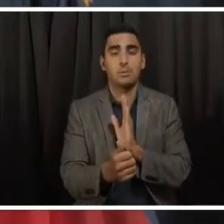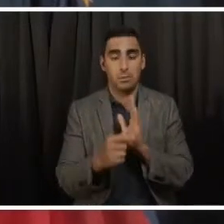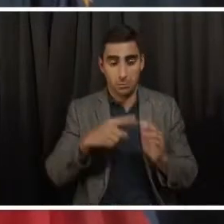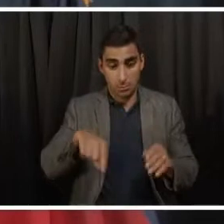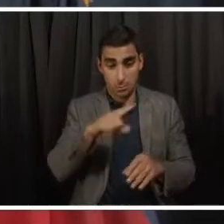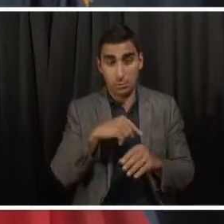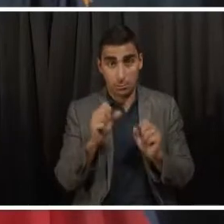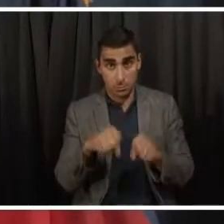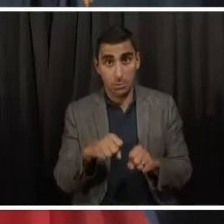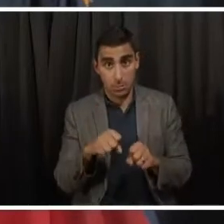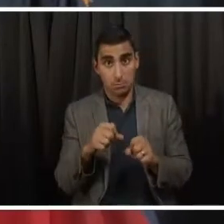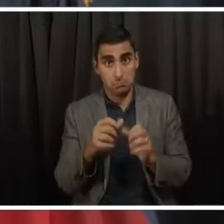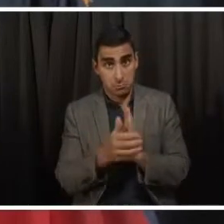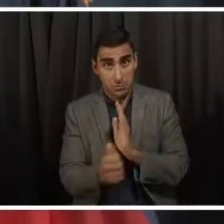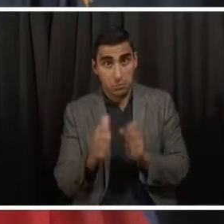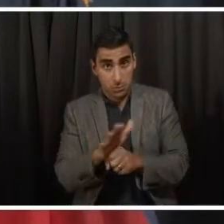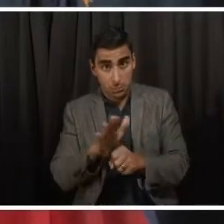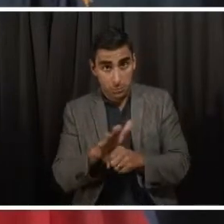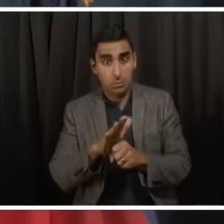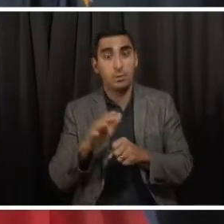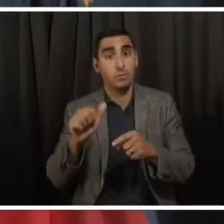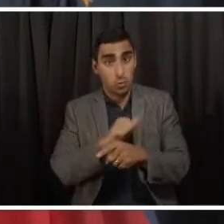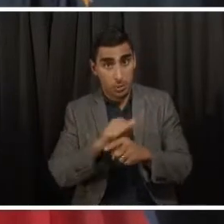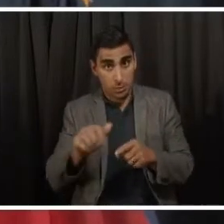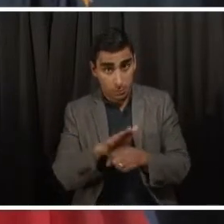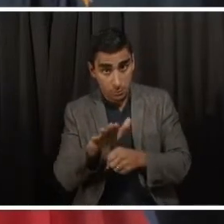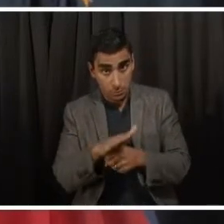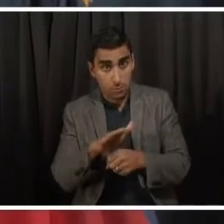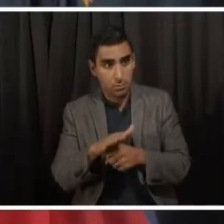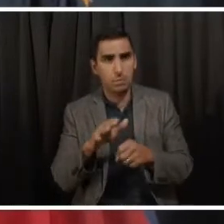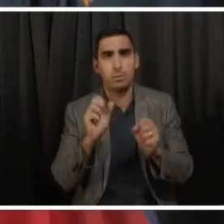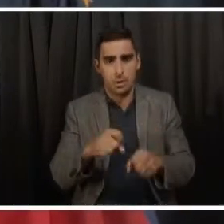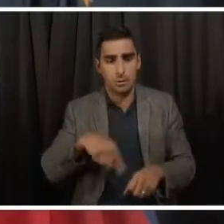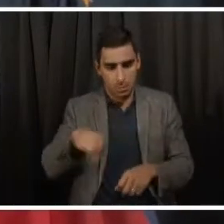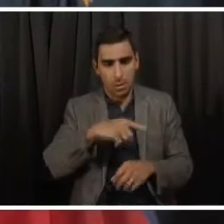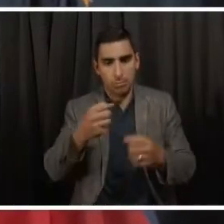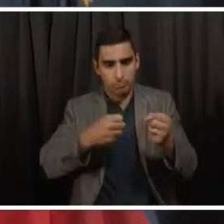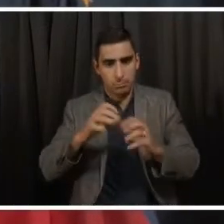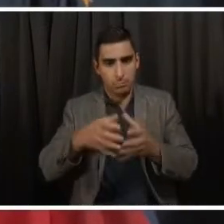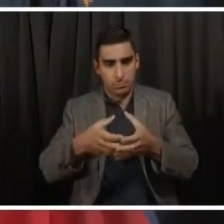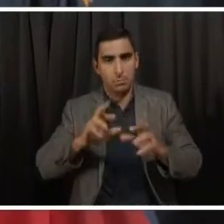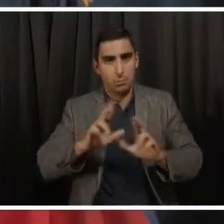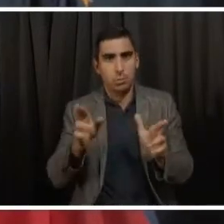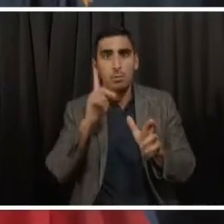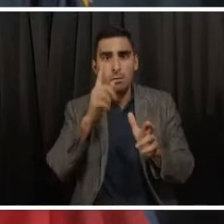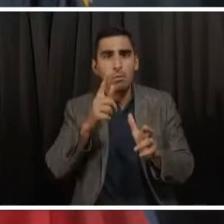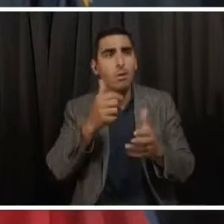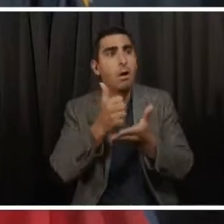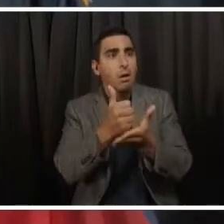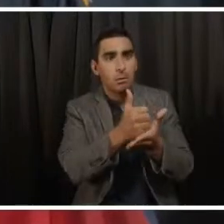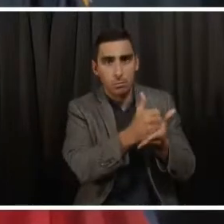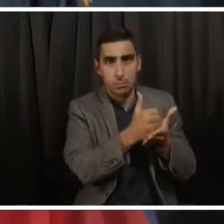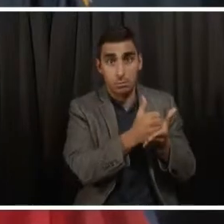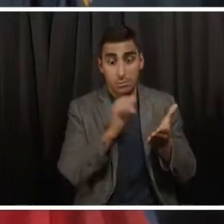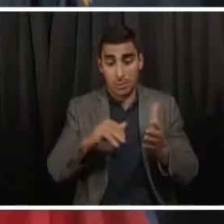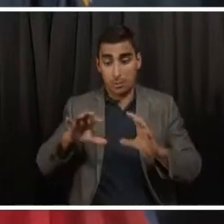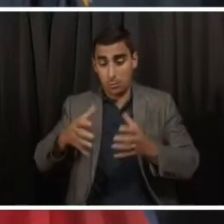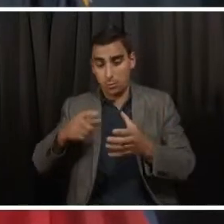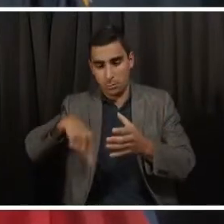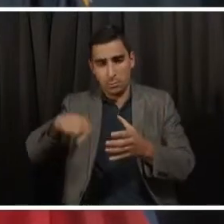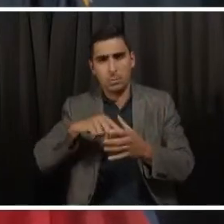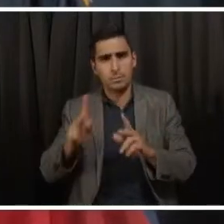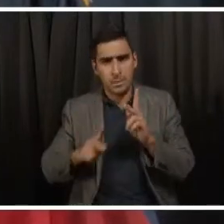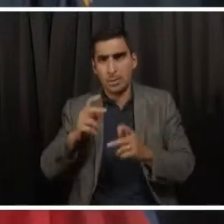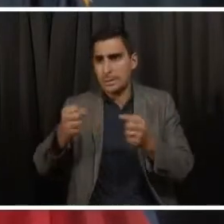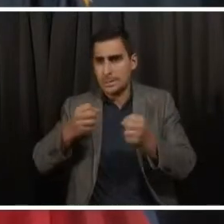active certification and training for the proper task. And we are working on that reserve pool to be able to fill